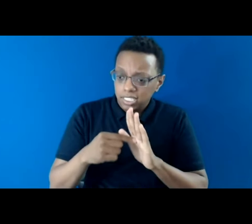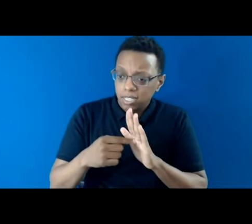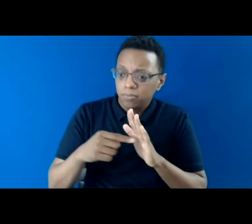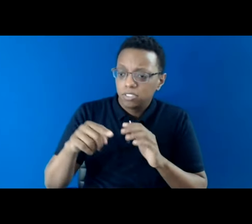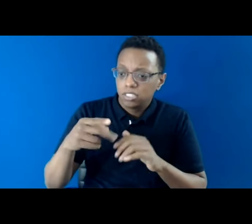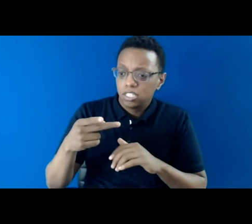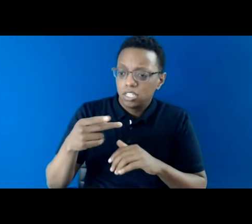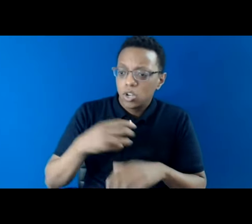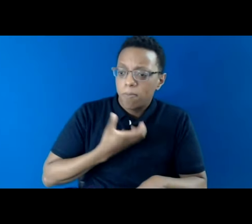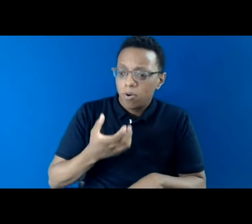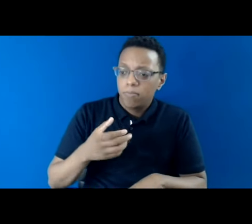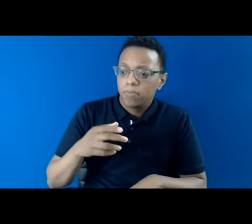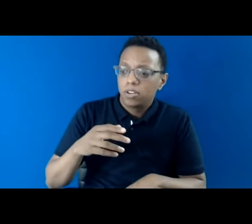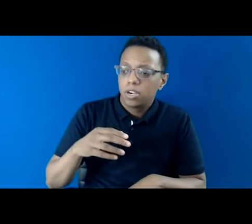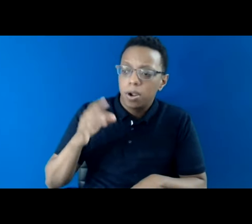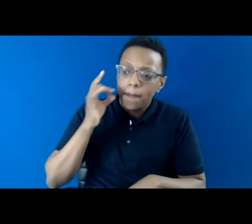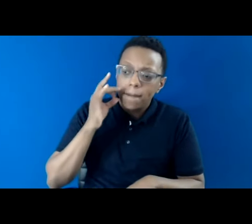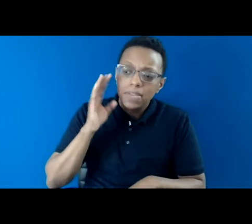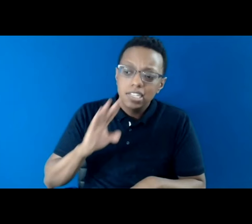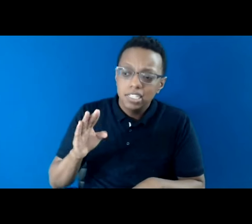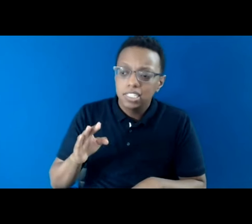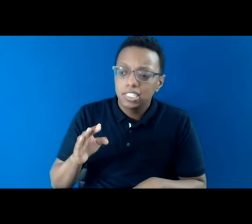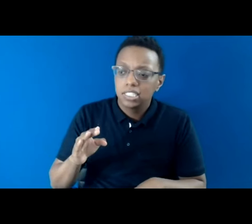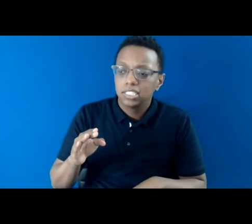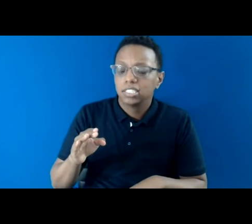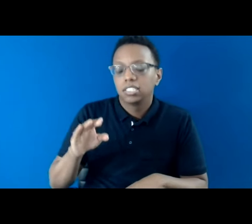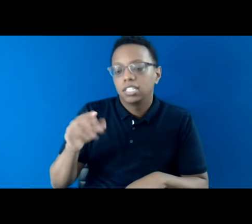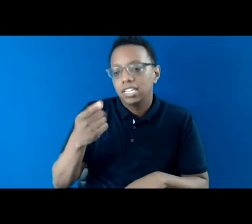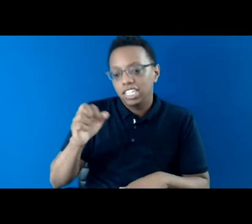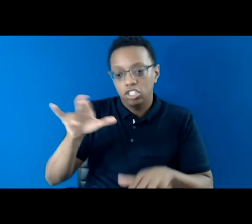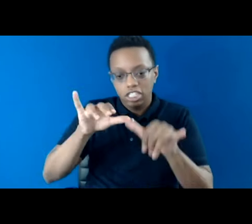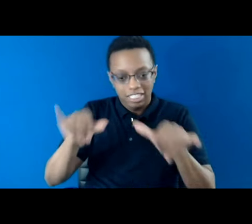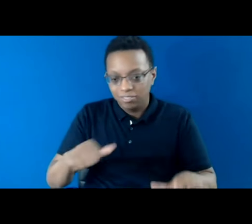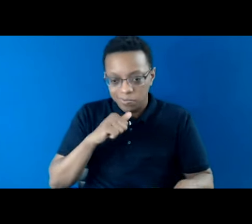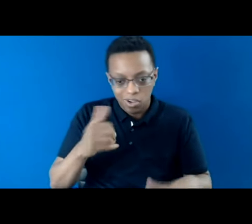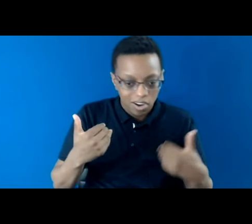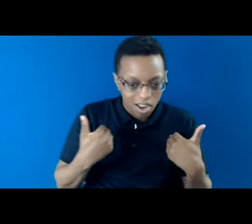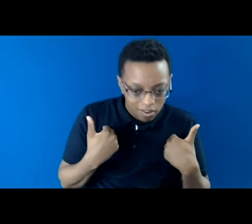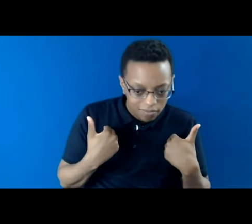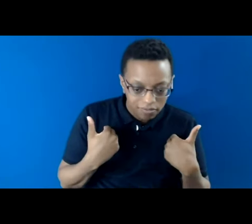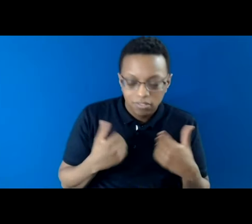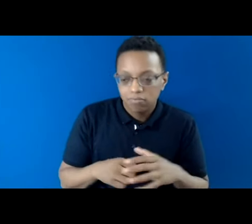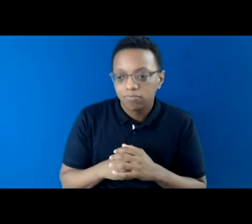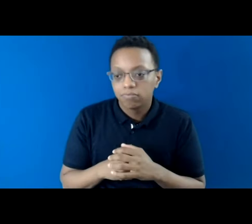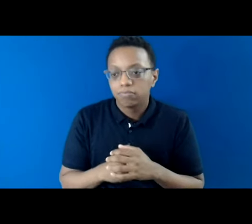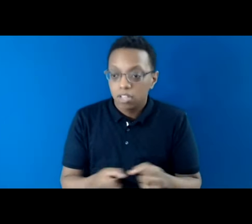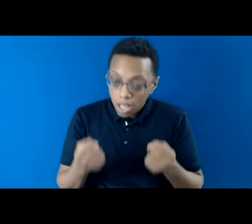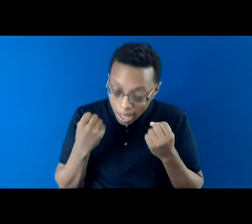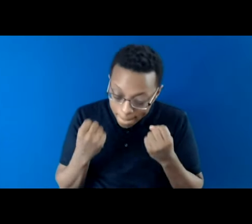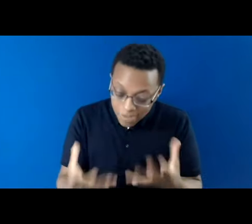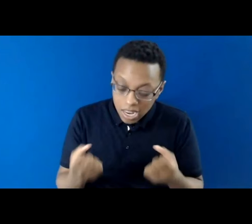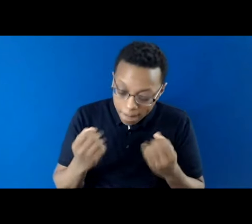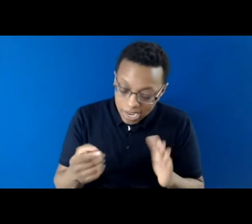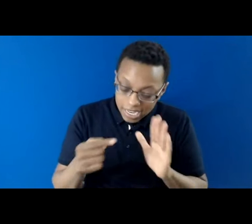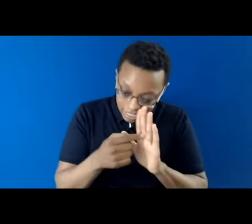were bees and the fact that bees don't have a gender system in the way that we do. There are so many